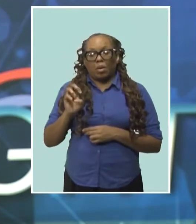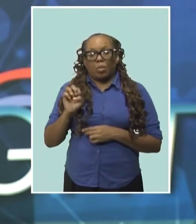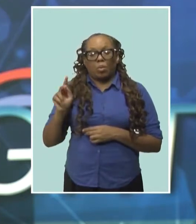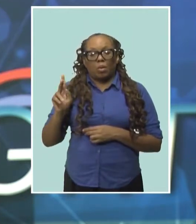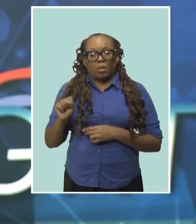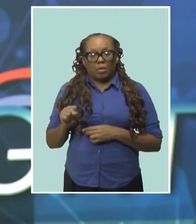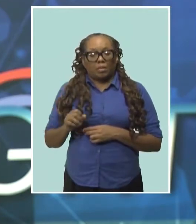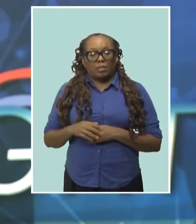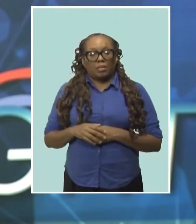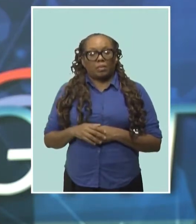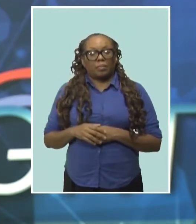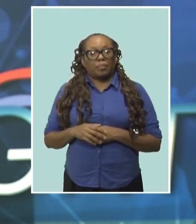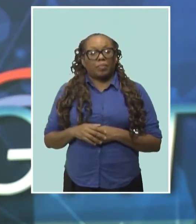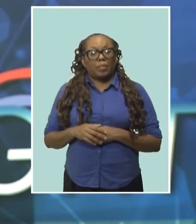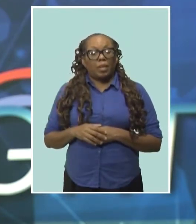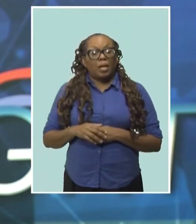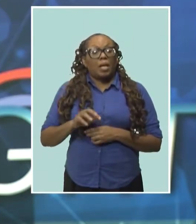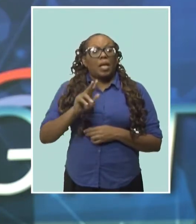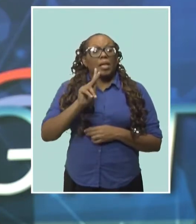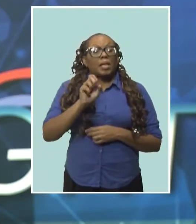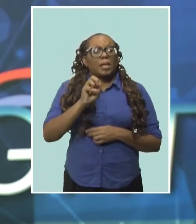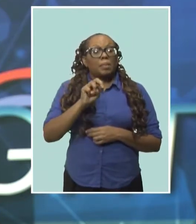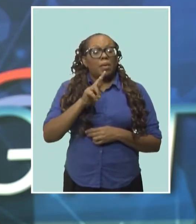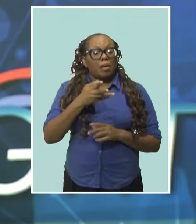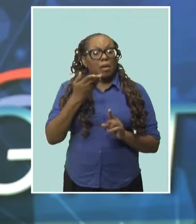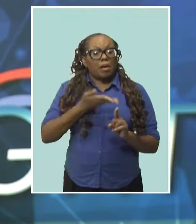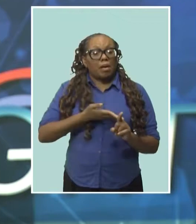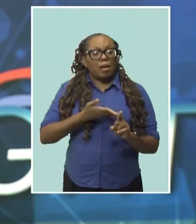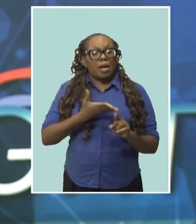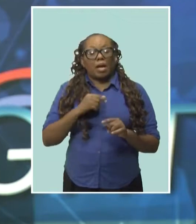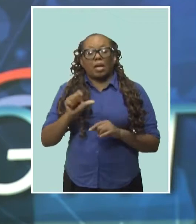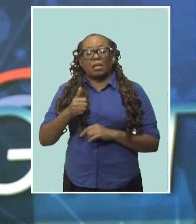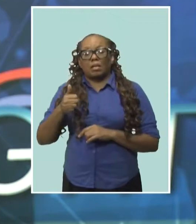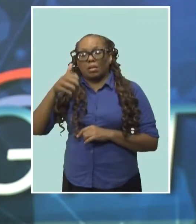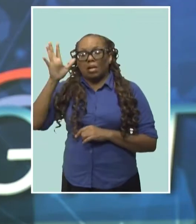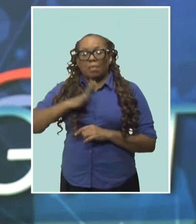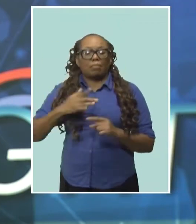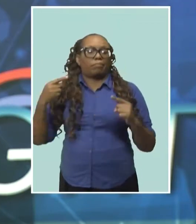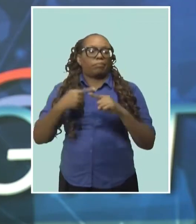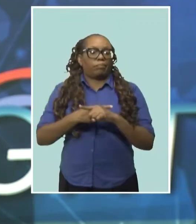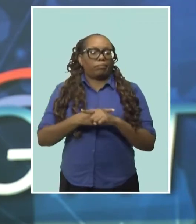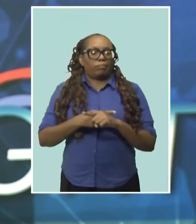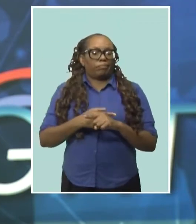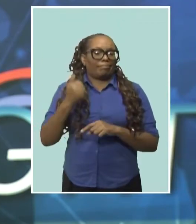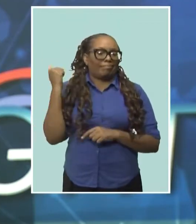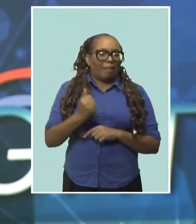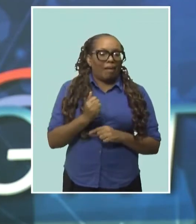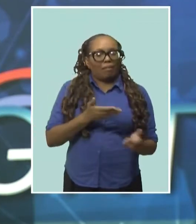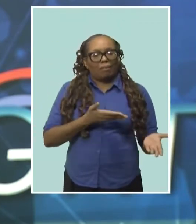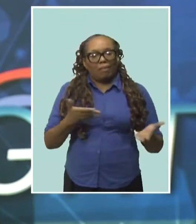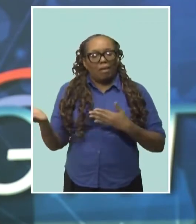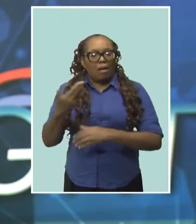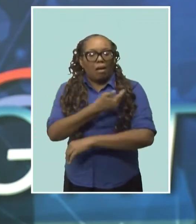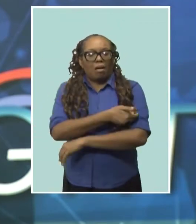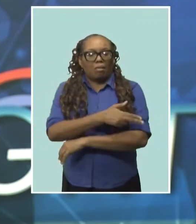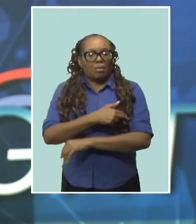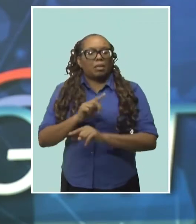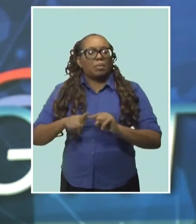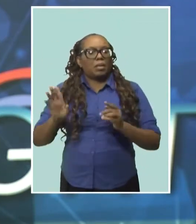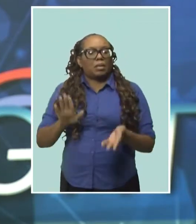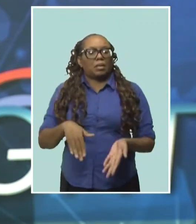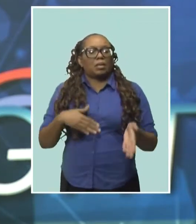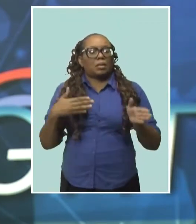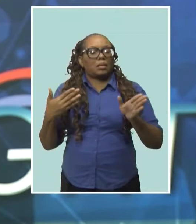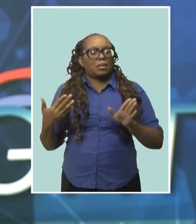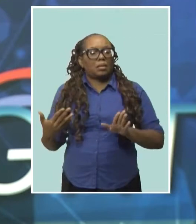a dispute with another man around 9:30. The police say he was transported to the QEH by a private vehicle, but he passed away